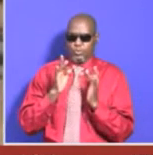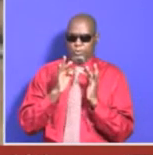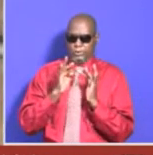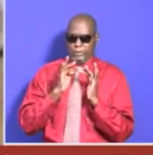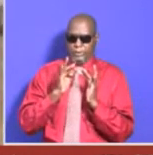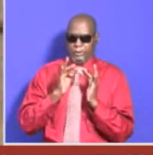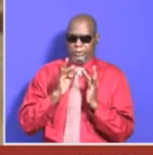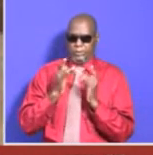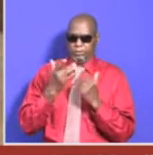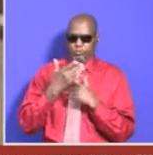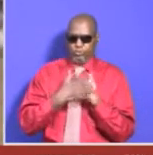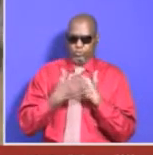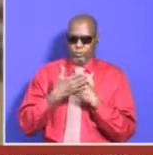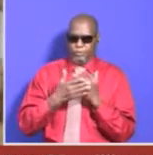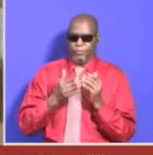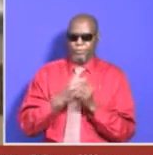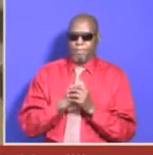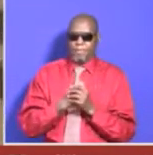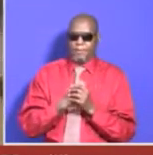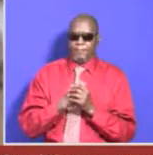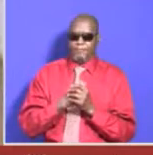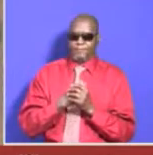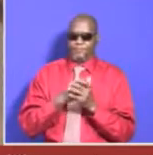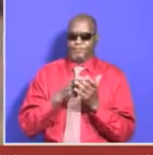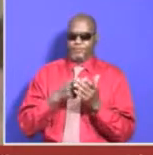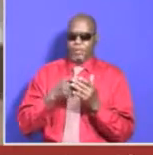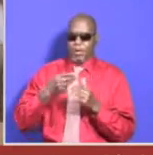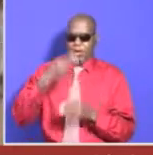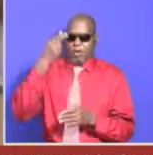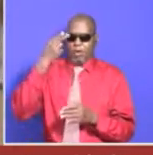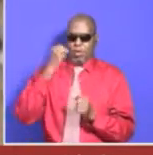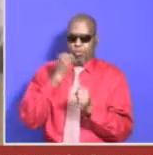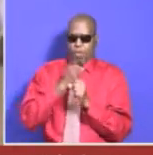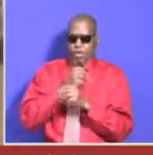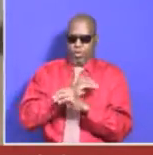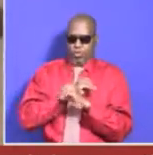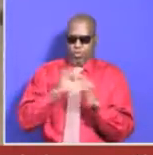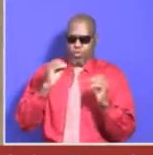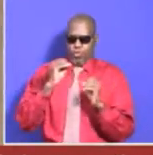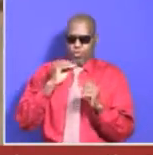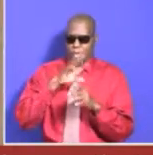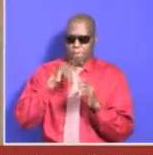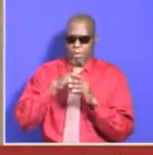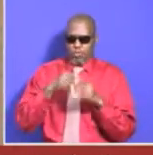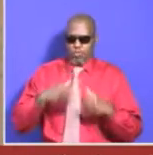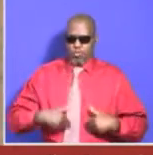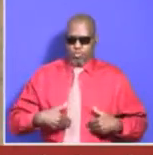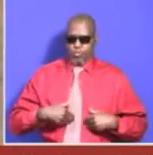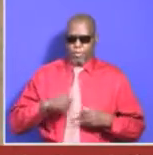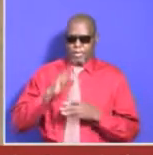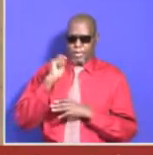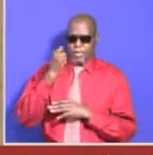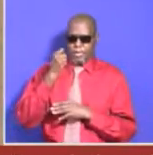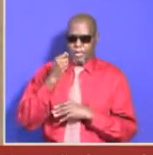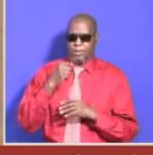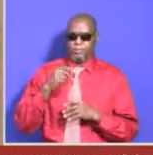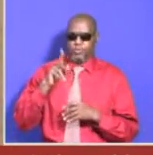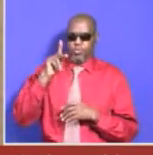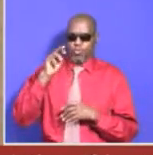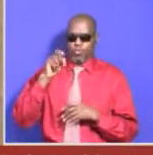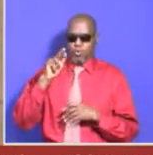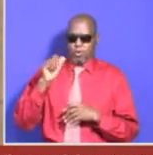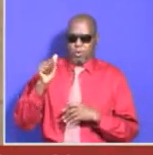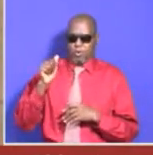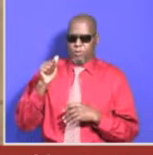wa kompyuta. On the matter of the pressing issue of high unemployment rates among youths in Kenya, Kuria announced plans to